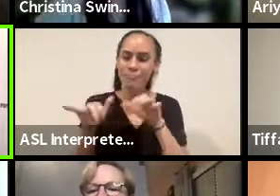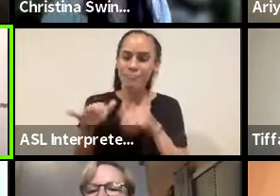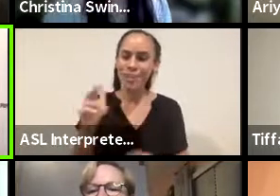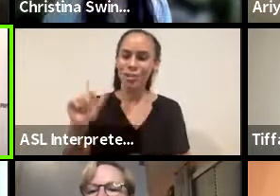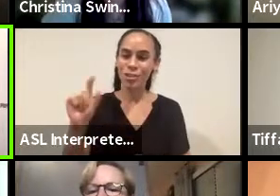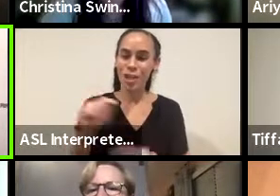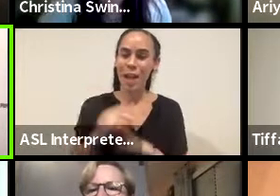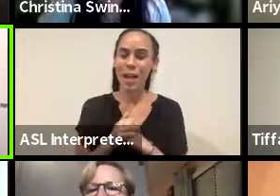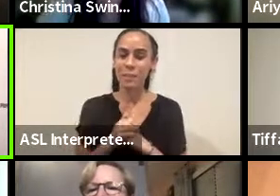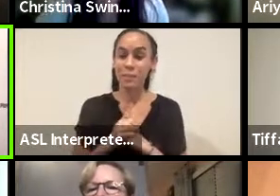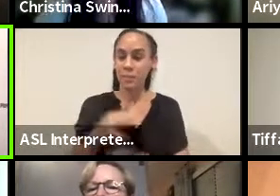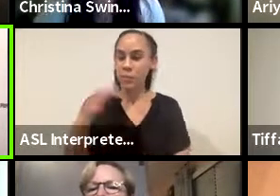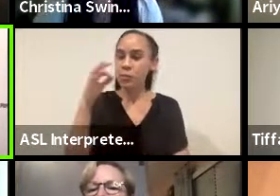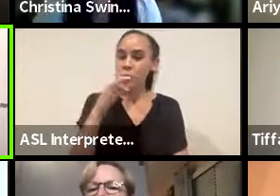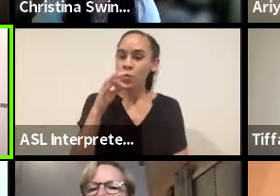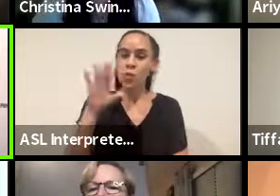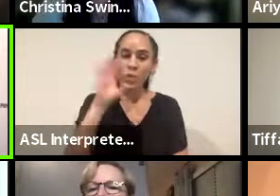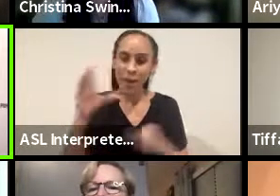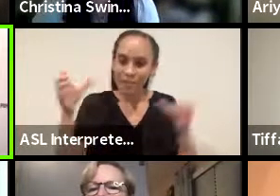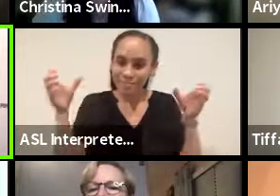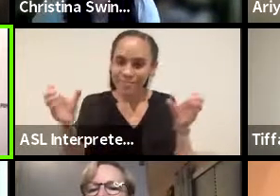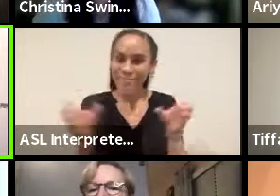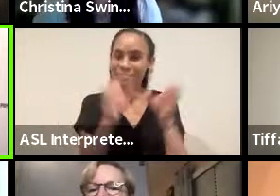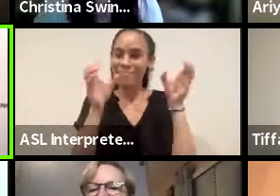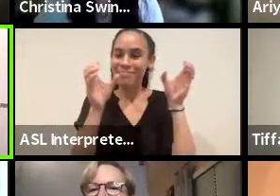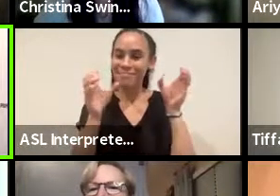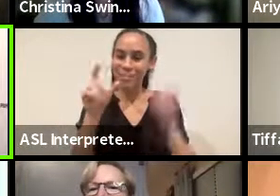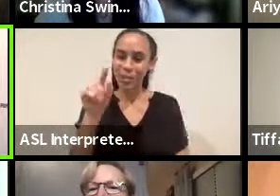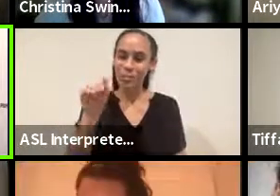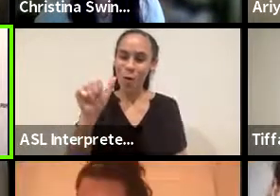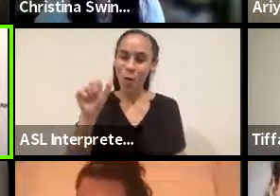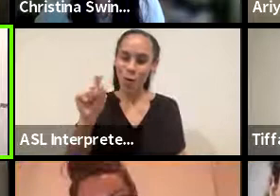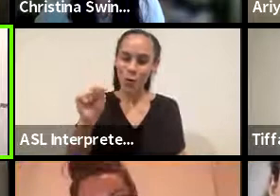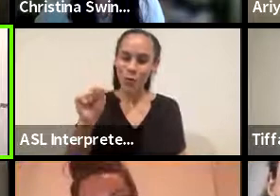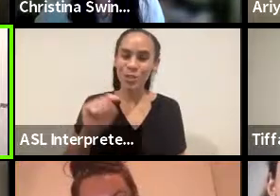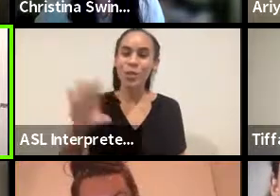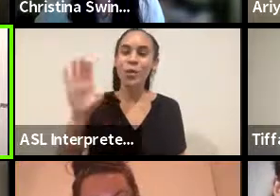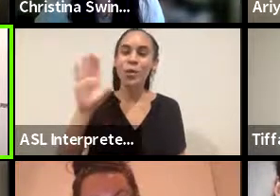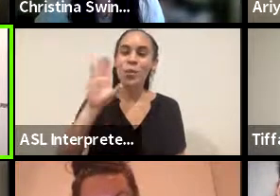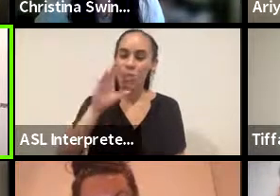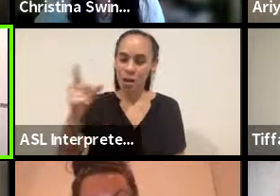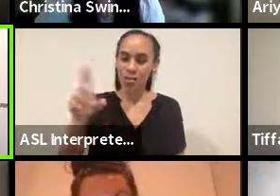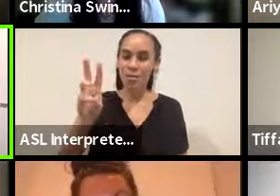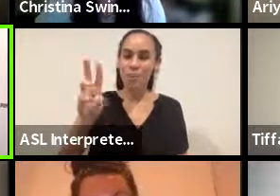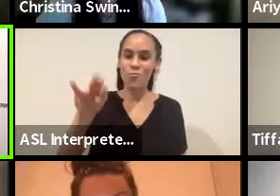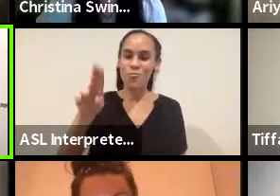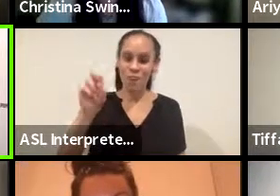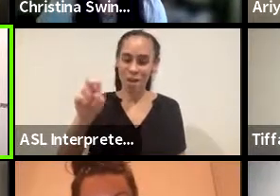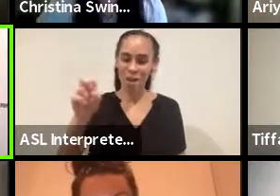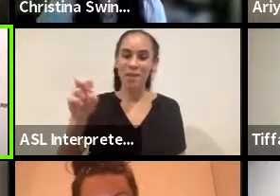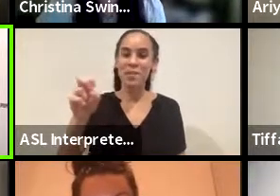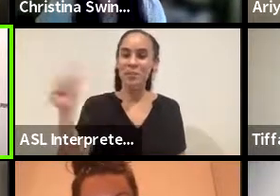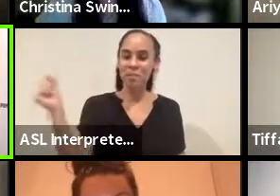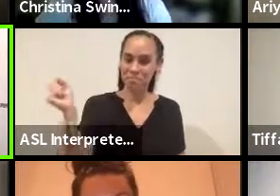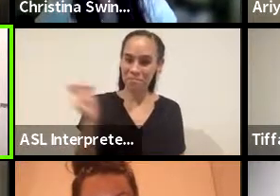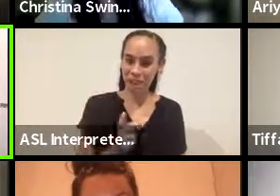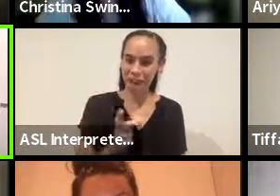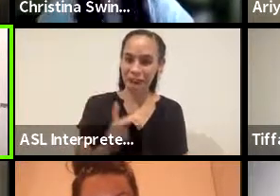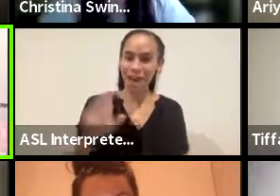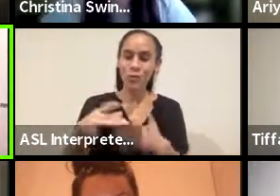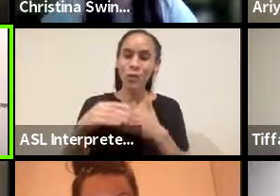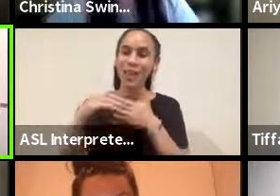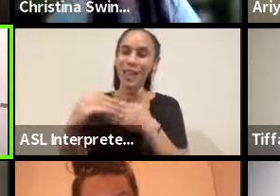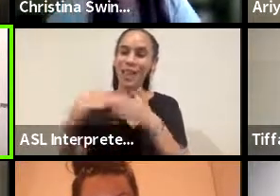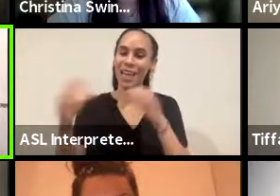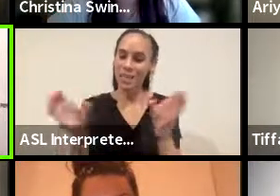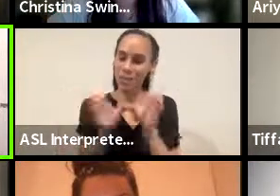we are going to turn to the toast. And so we will be bringing Wayne back on to lead our toast. So